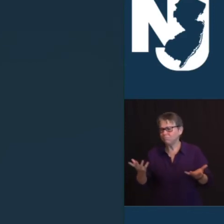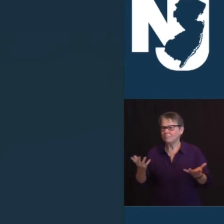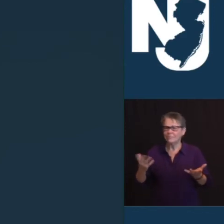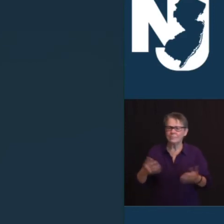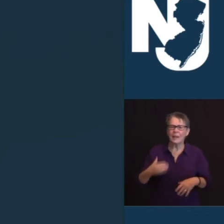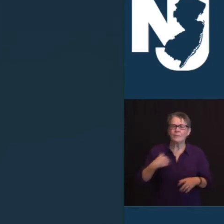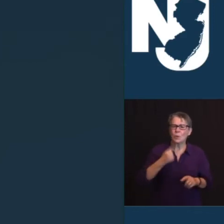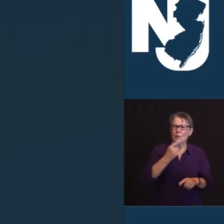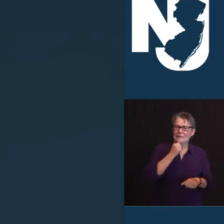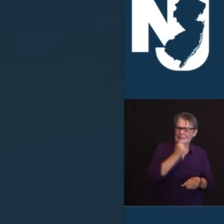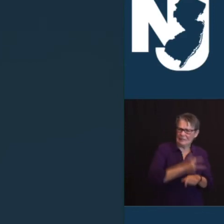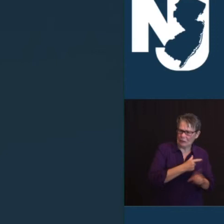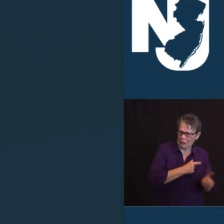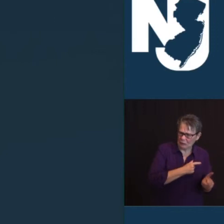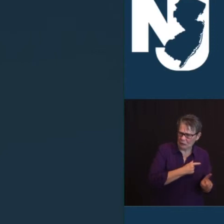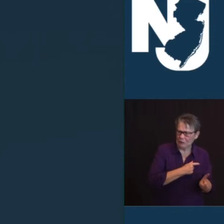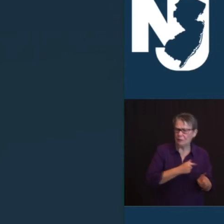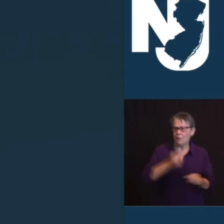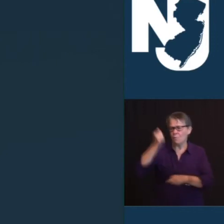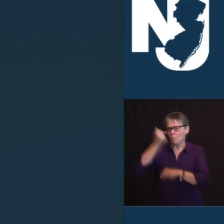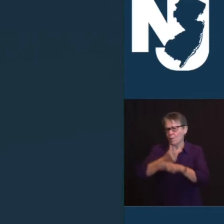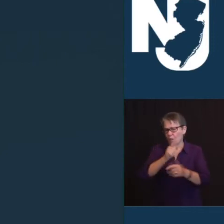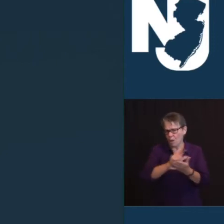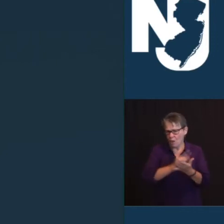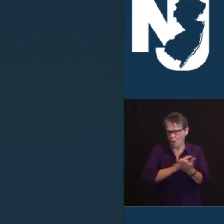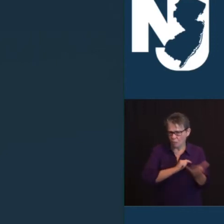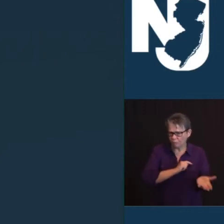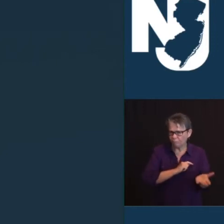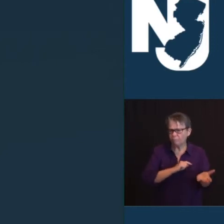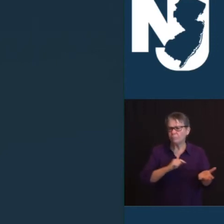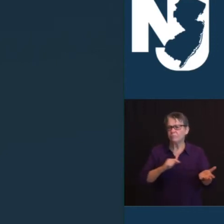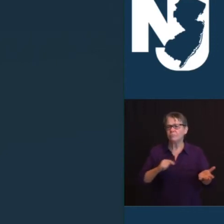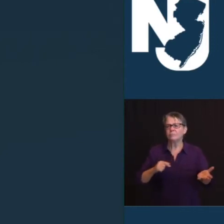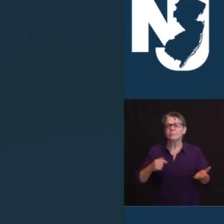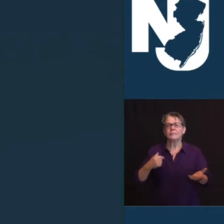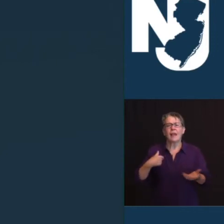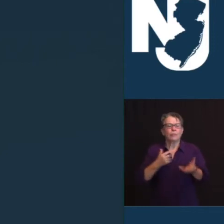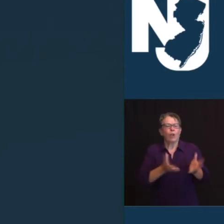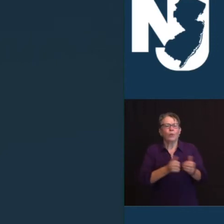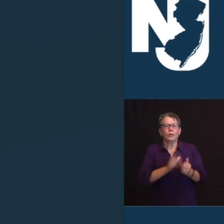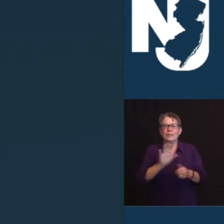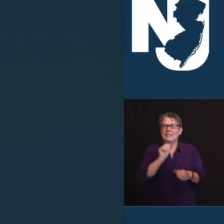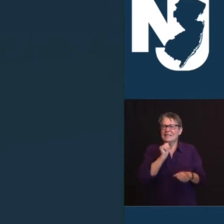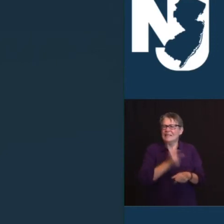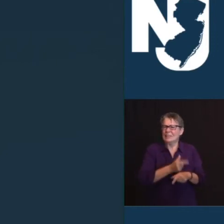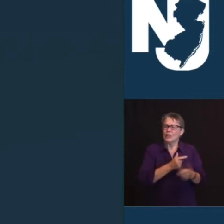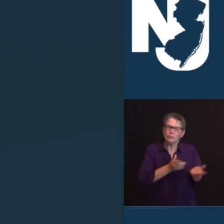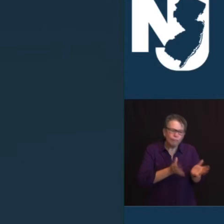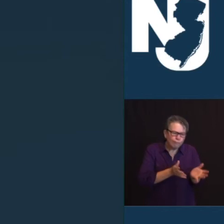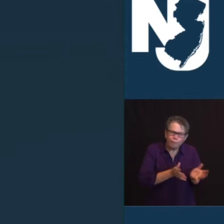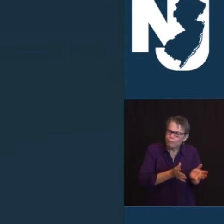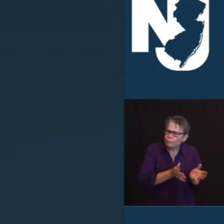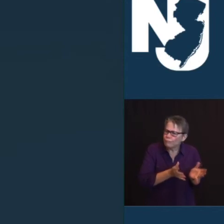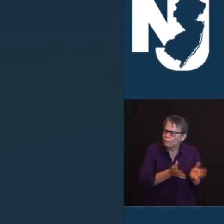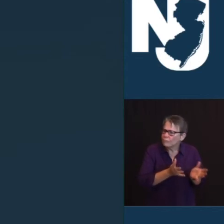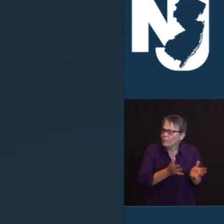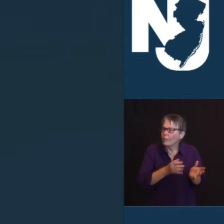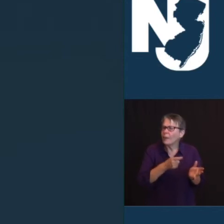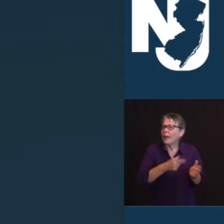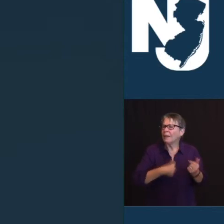Joan and Robert, and I had the great honor of speaking with Joan, and she is in the state of Pennsylvania.